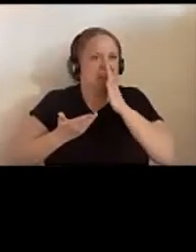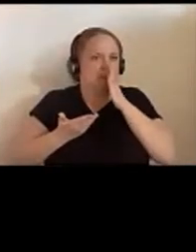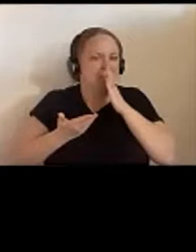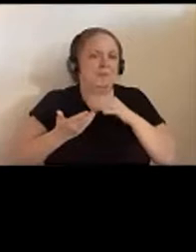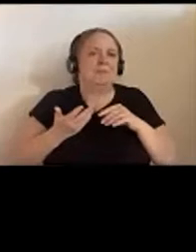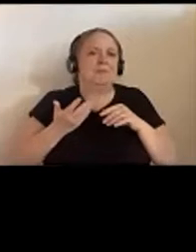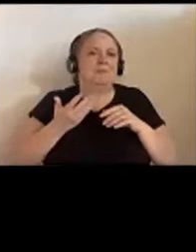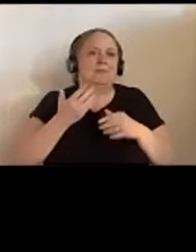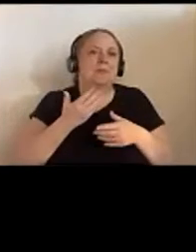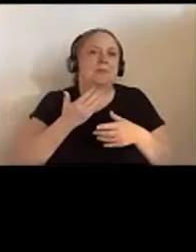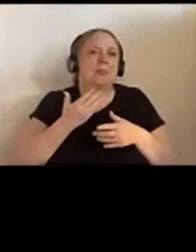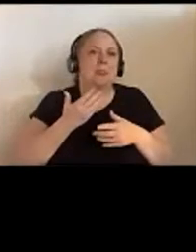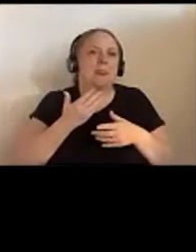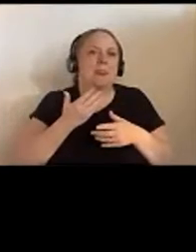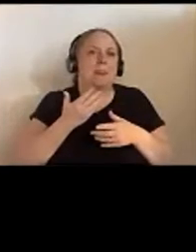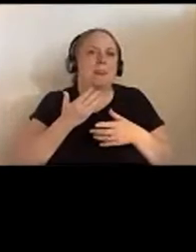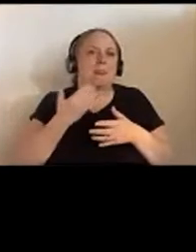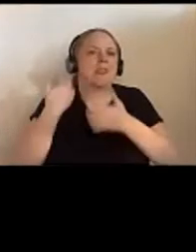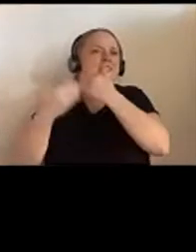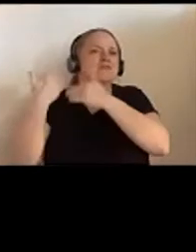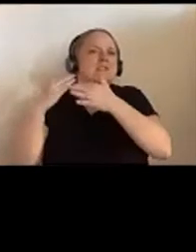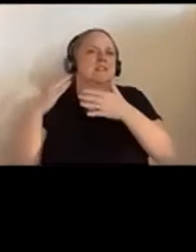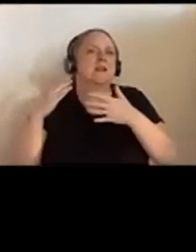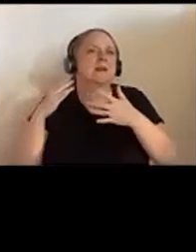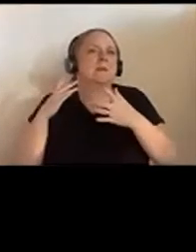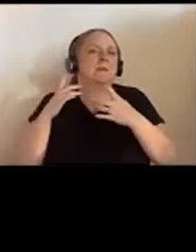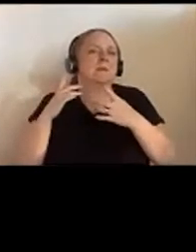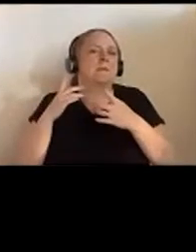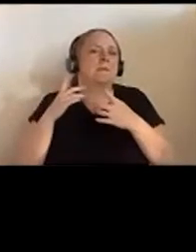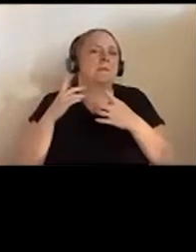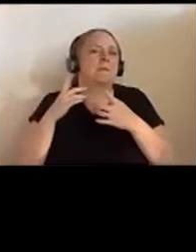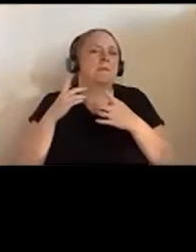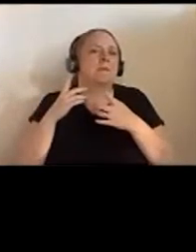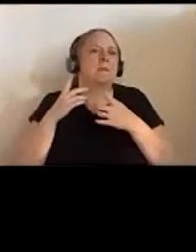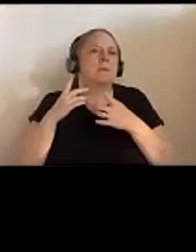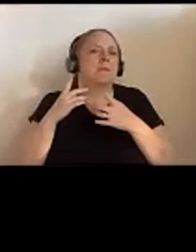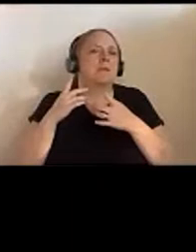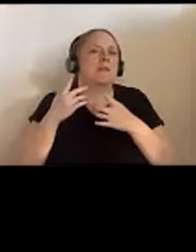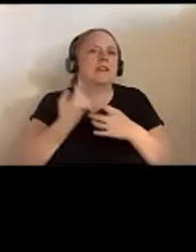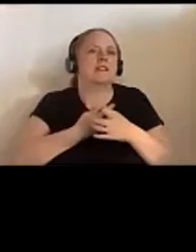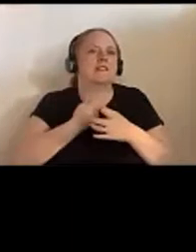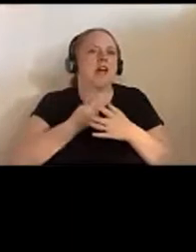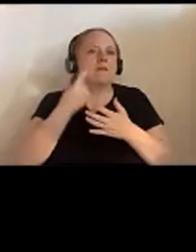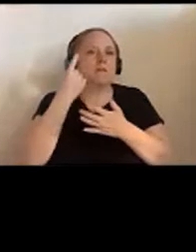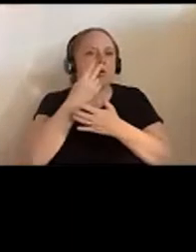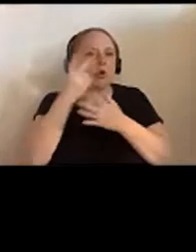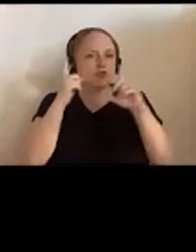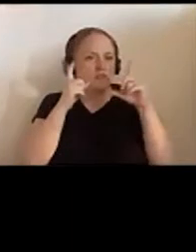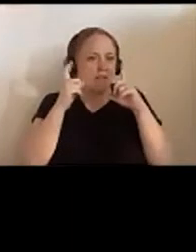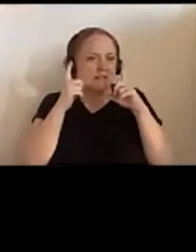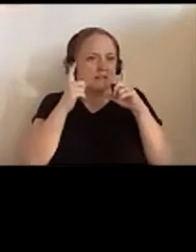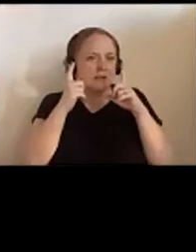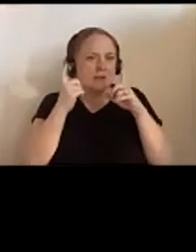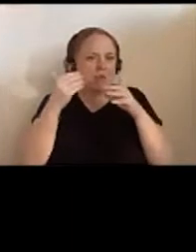history. The self-portraits are complex explorations that put them in dialogue with the daguerreotypes of slaves in South